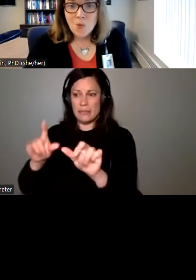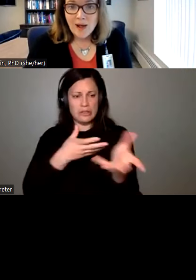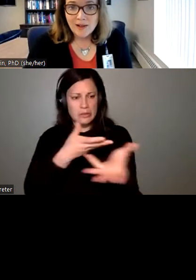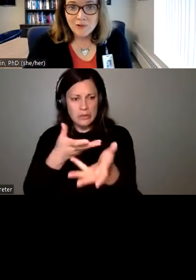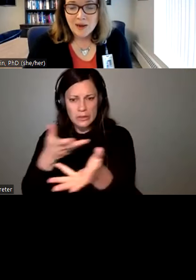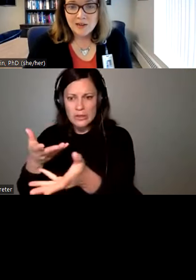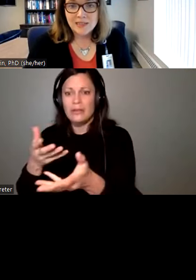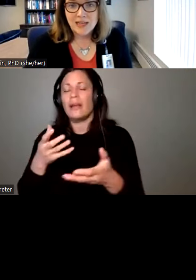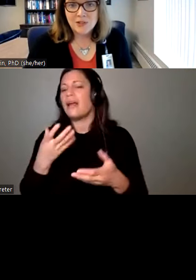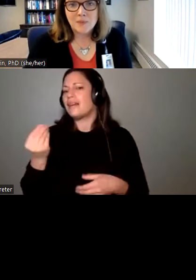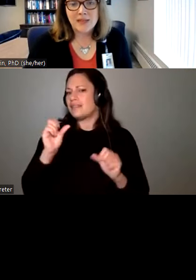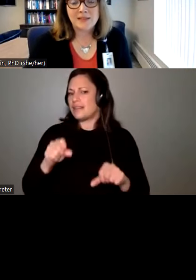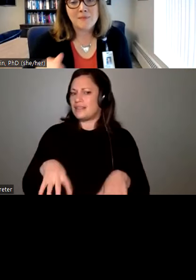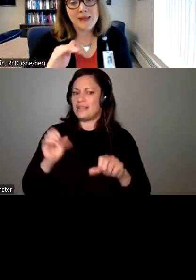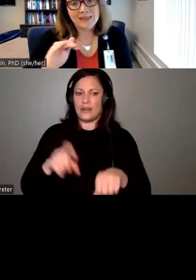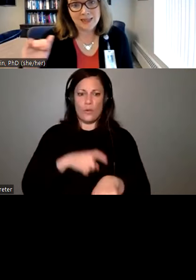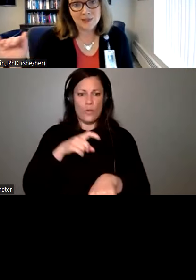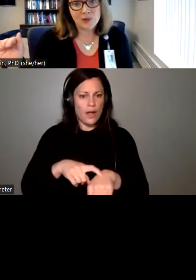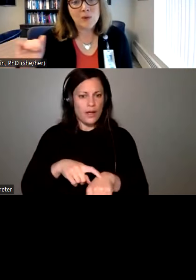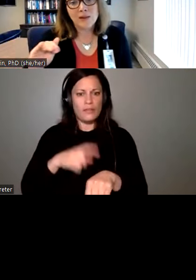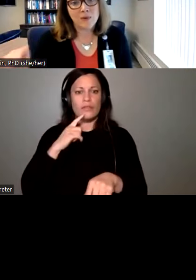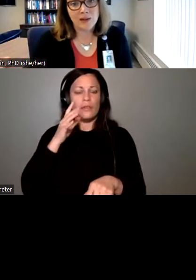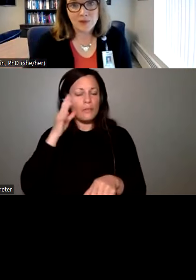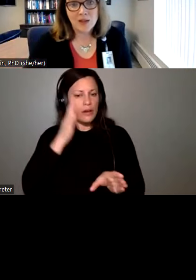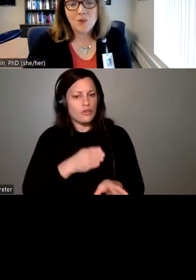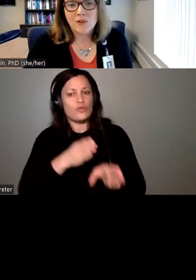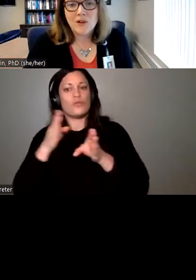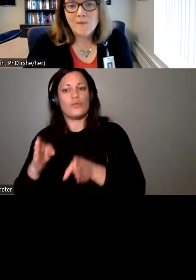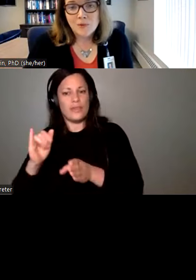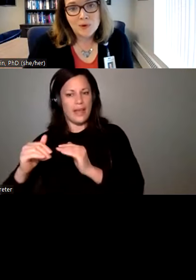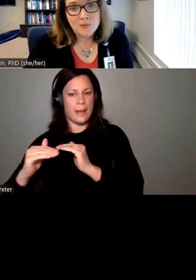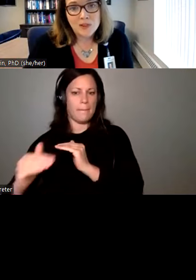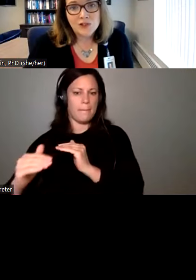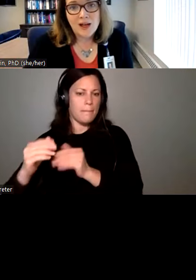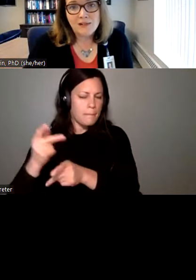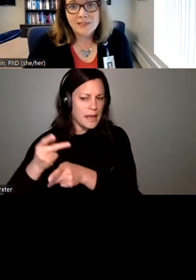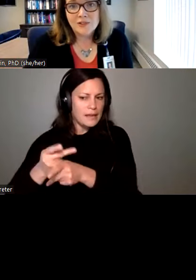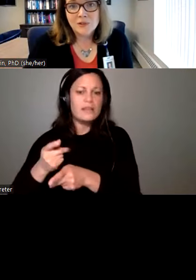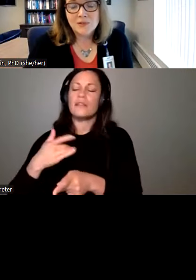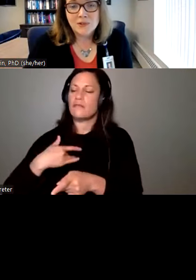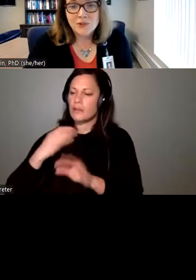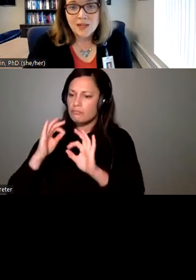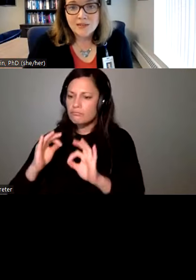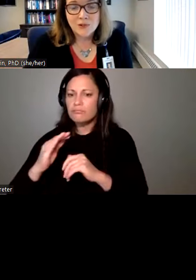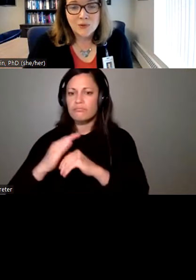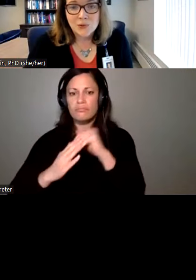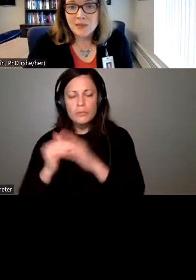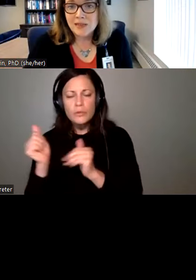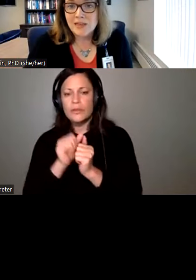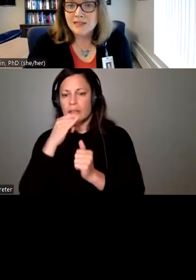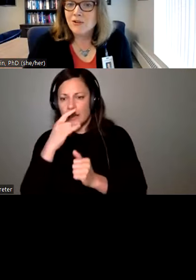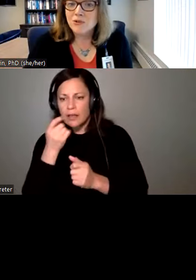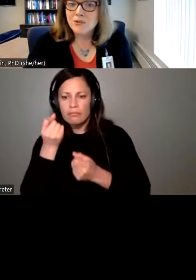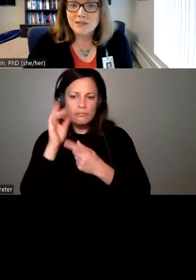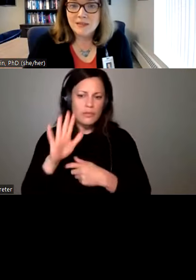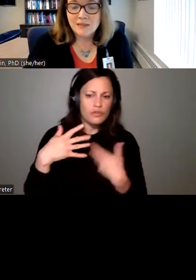take a while for parents to get to a place of maintenance or equilibrium where they're comfortable with their child in terms of their strengths and their